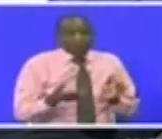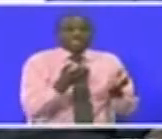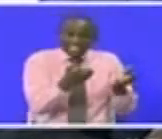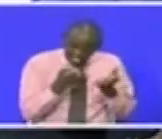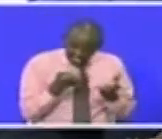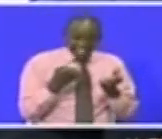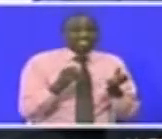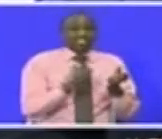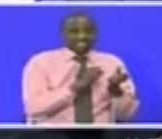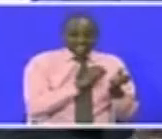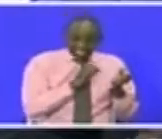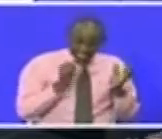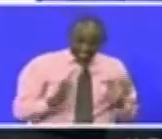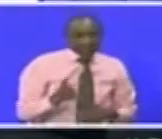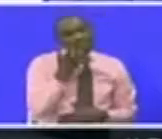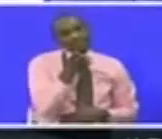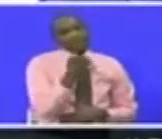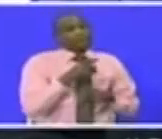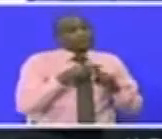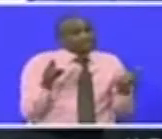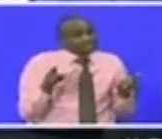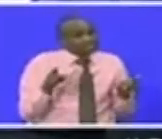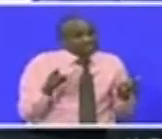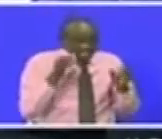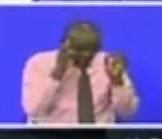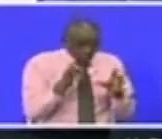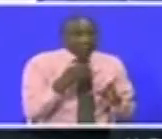need the Senate. But if we do